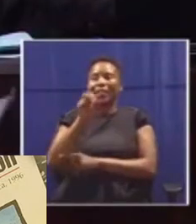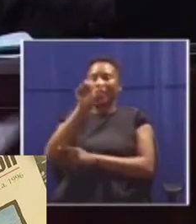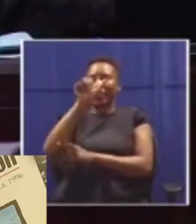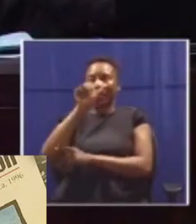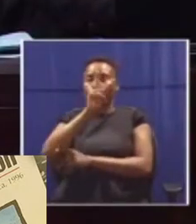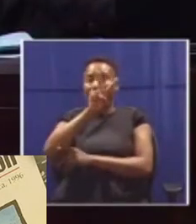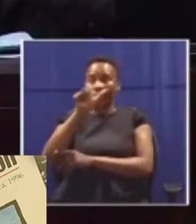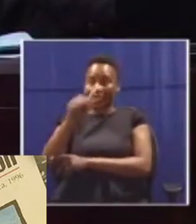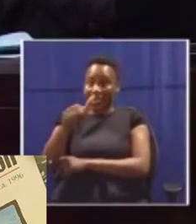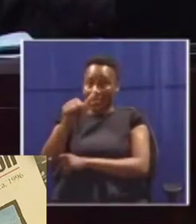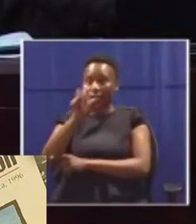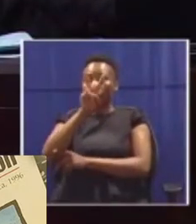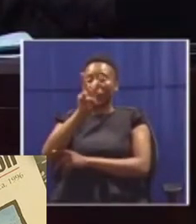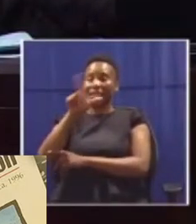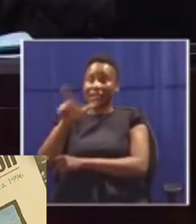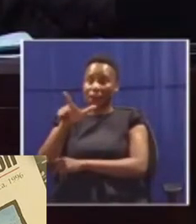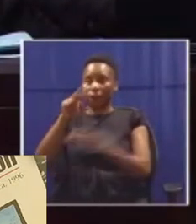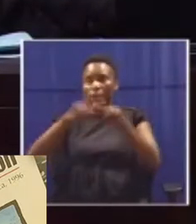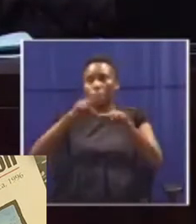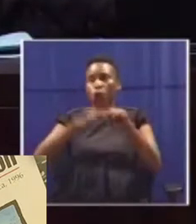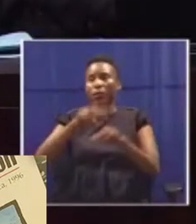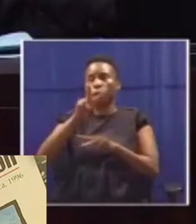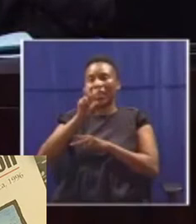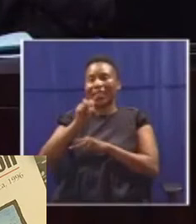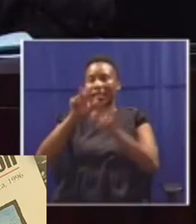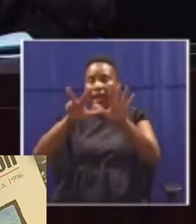27th February